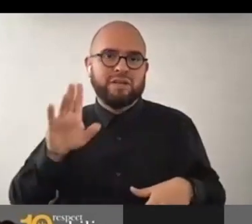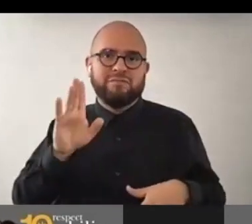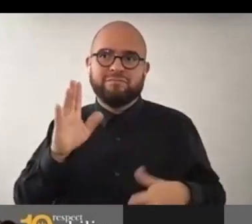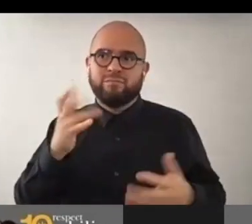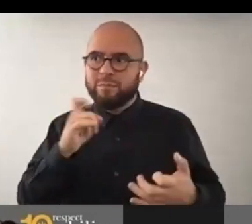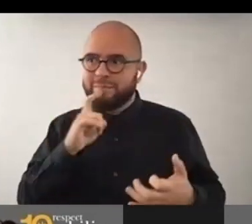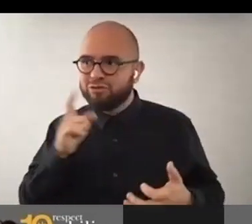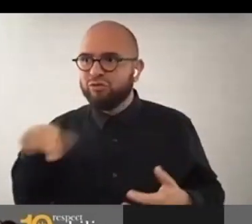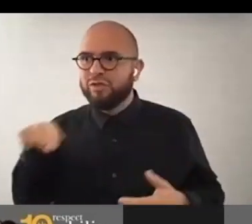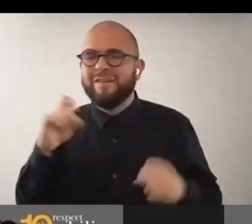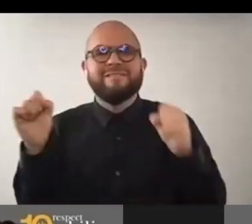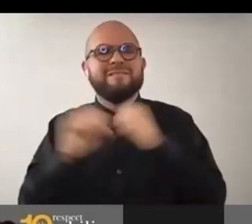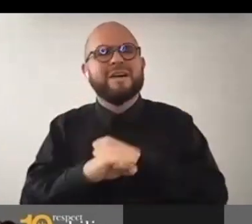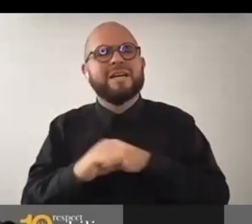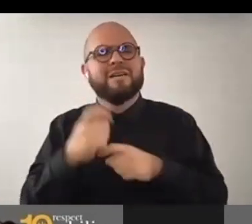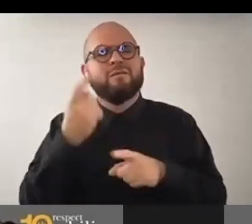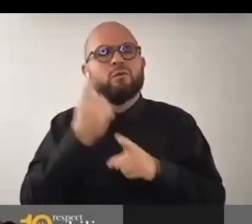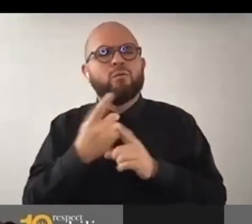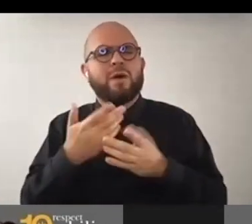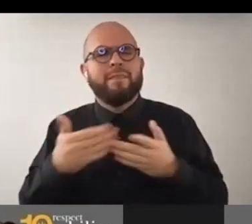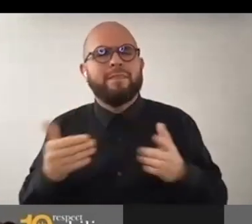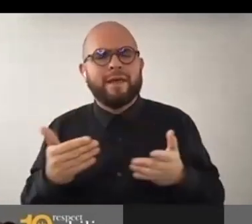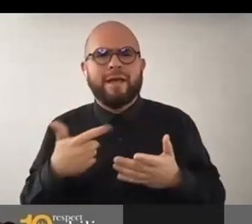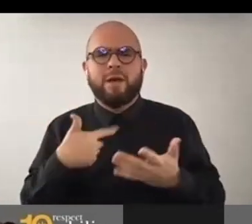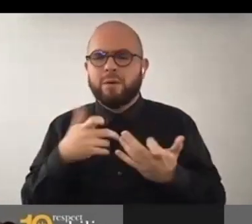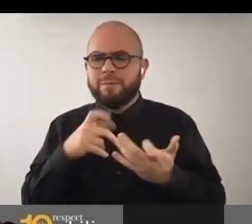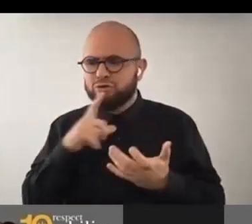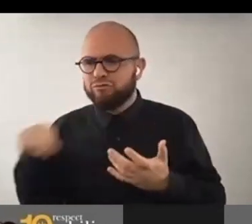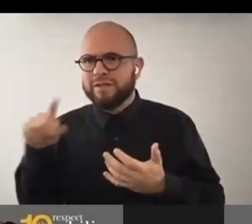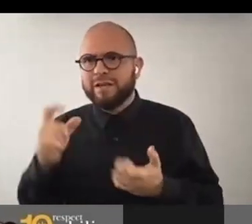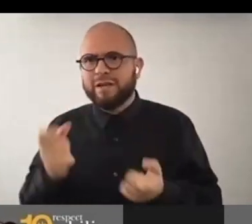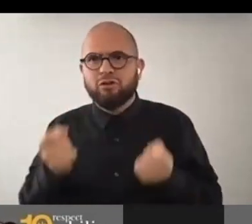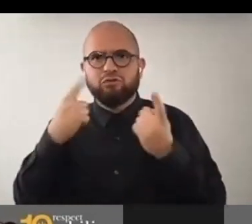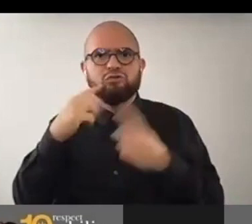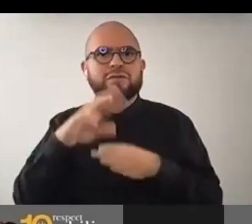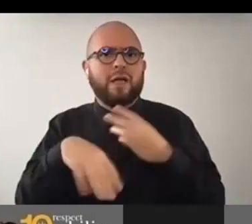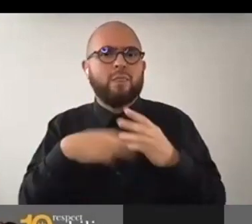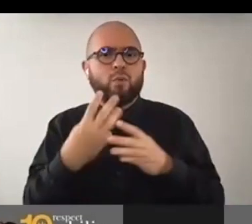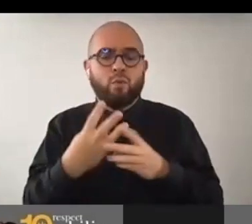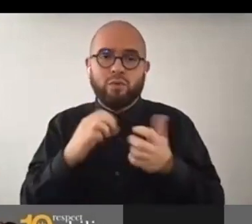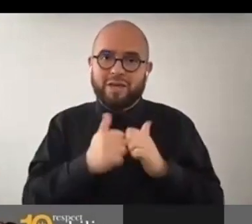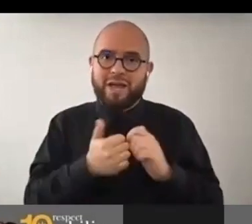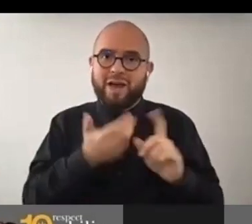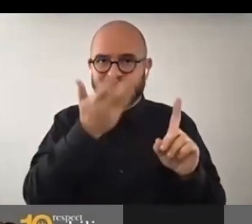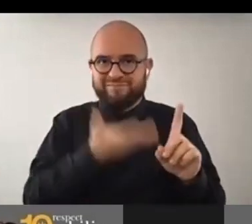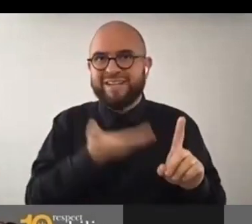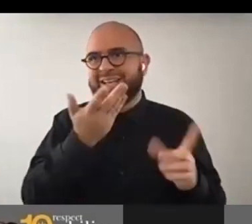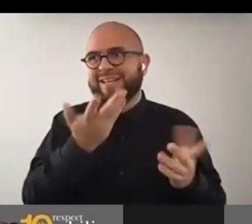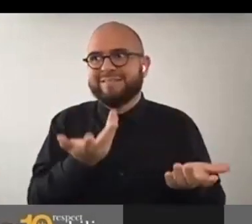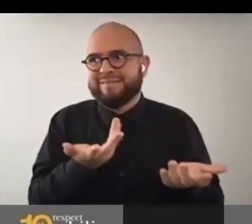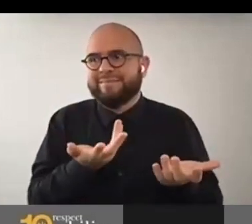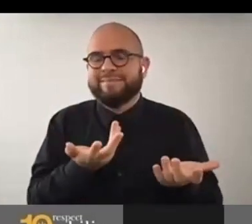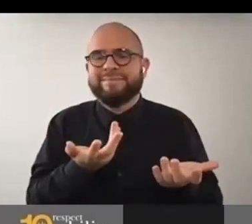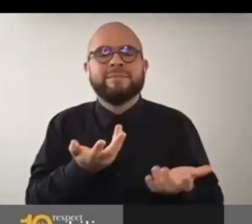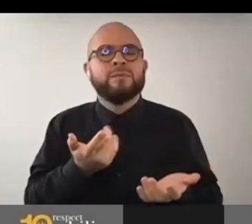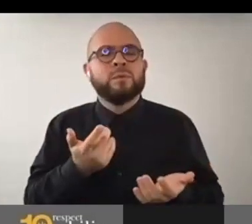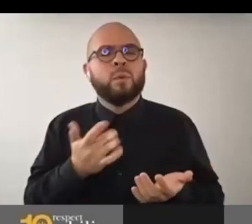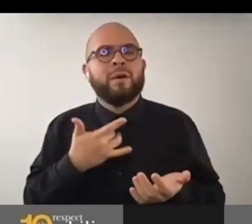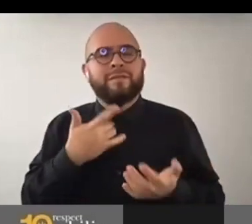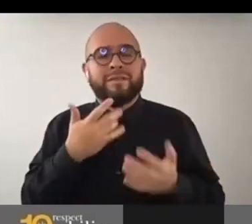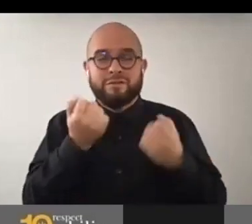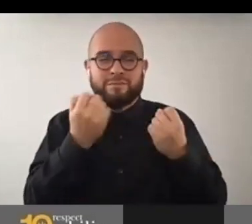for the right things and understanding the world the way that it really is. And so there's those pieces as well.